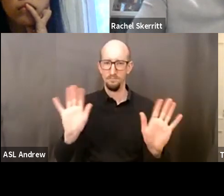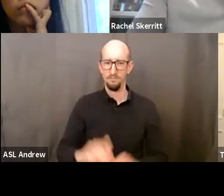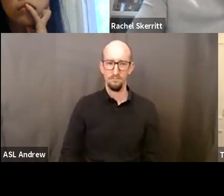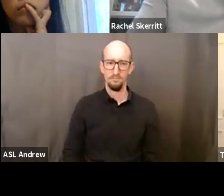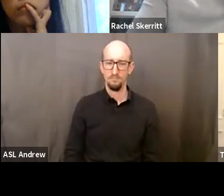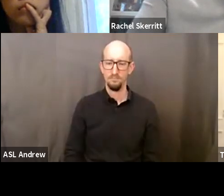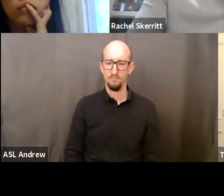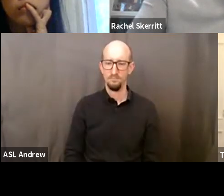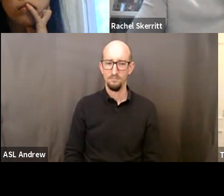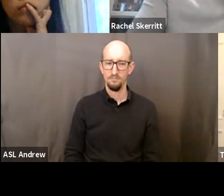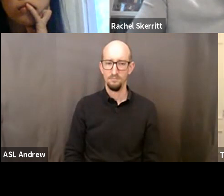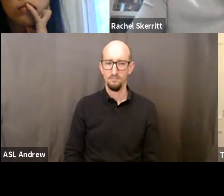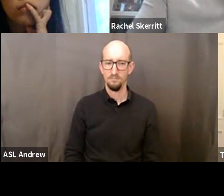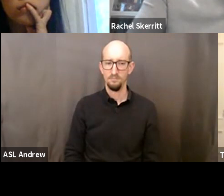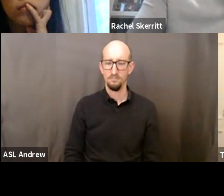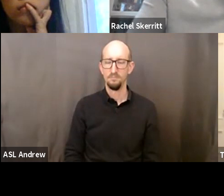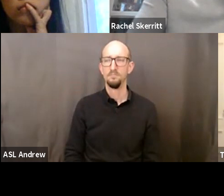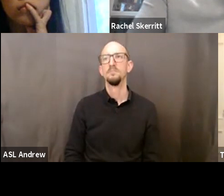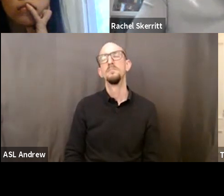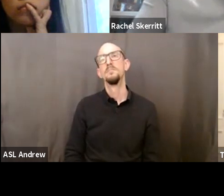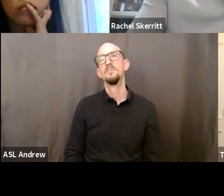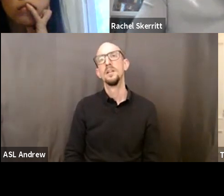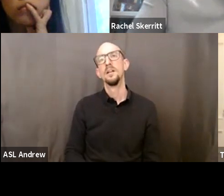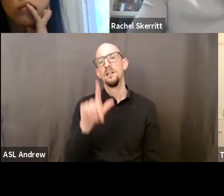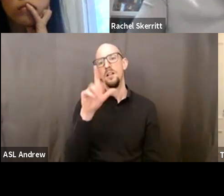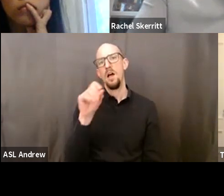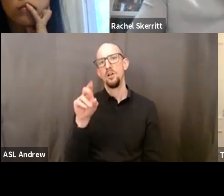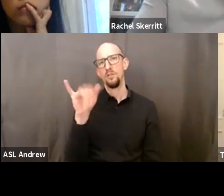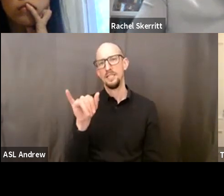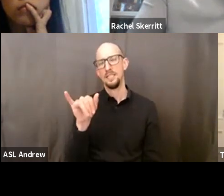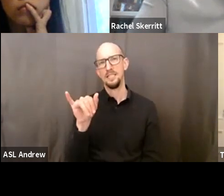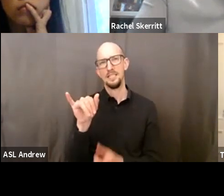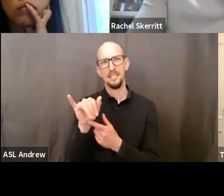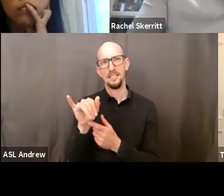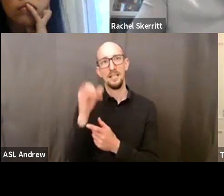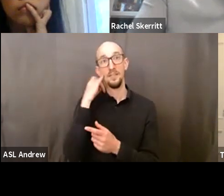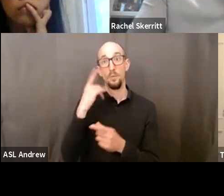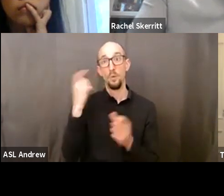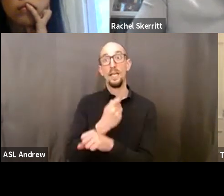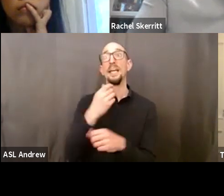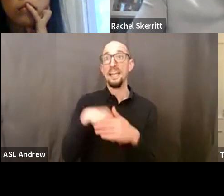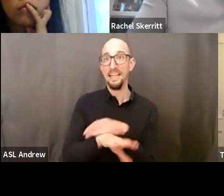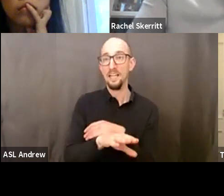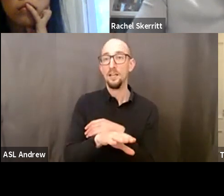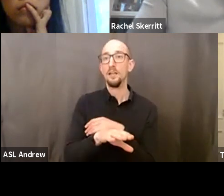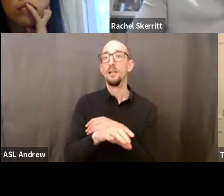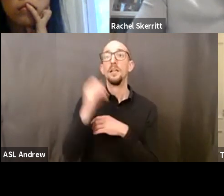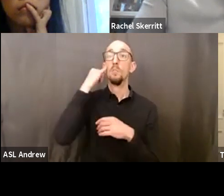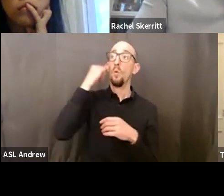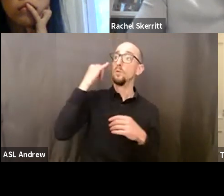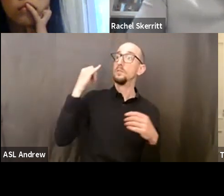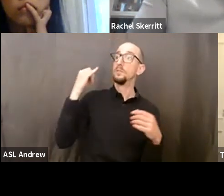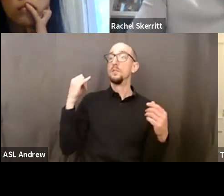I don't know how it removes any kind of stigma. If you're a straight A student and you've worked